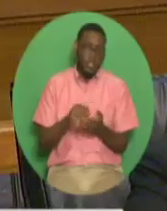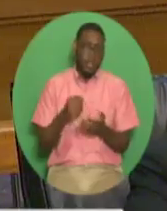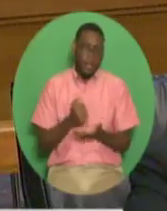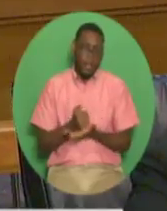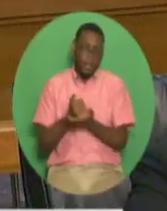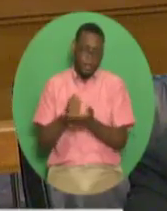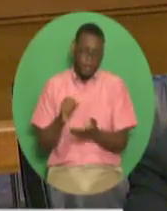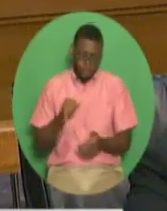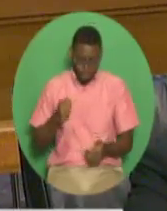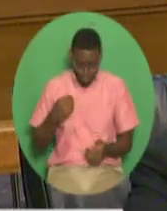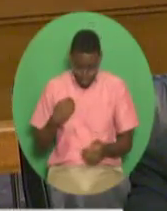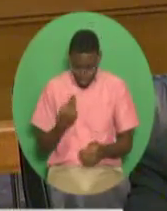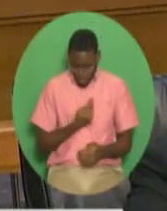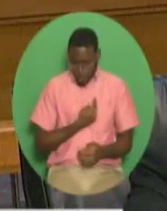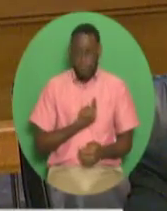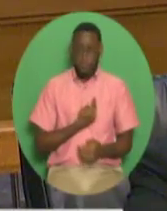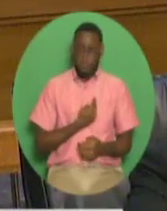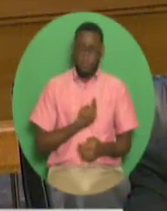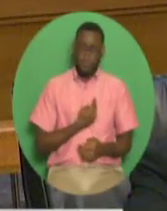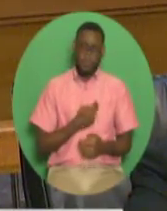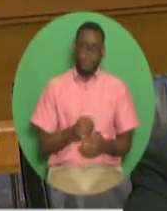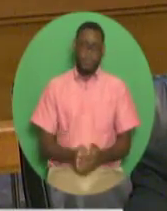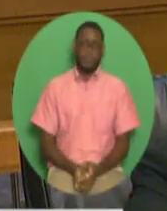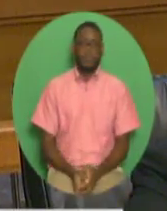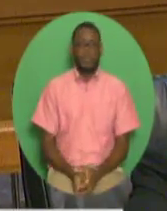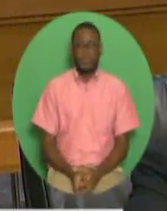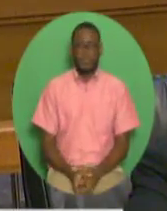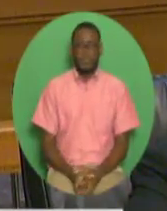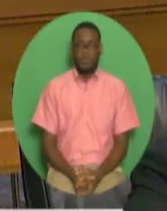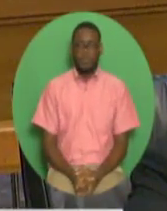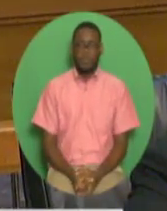I look forward to the